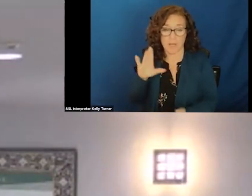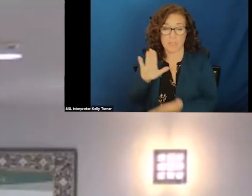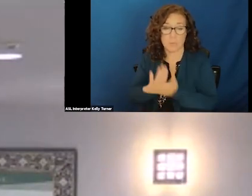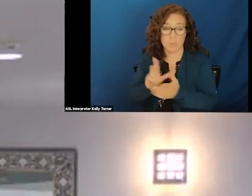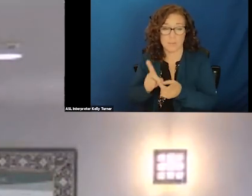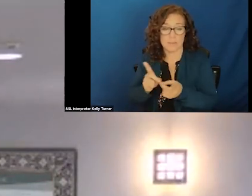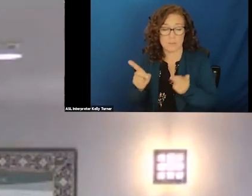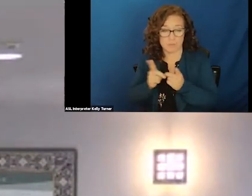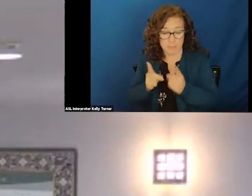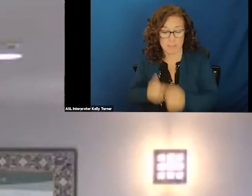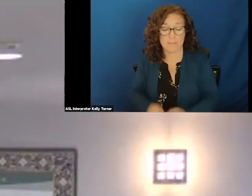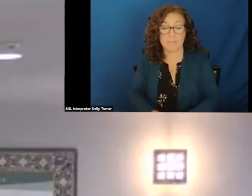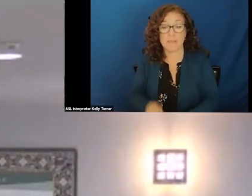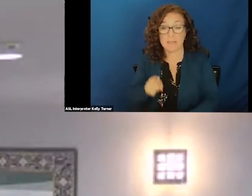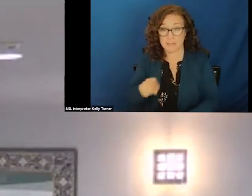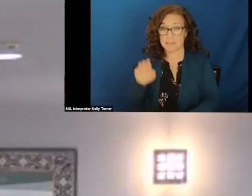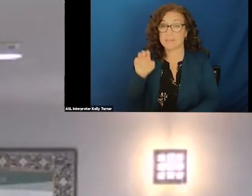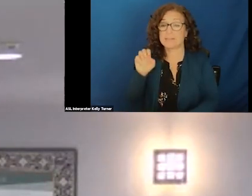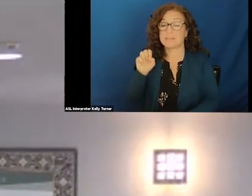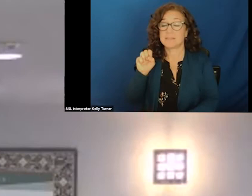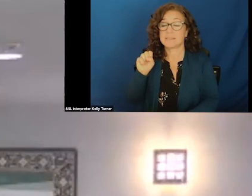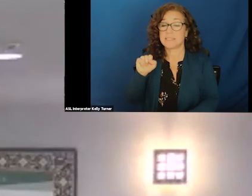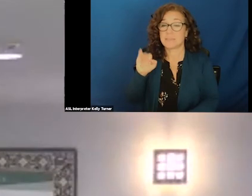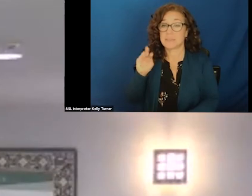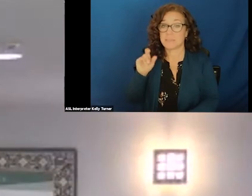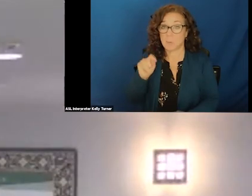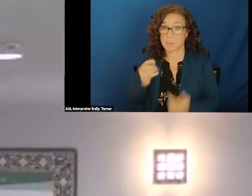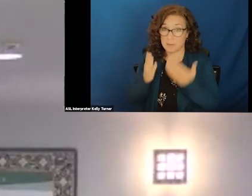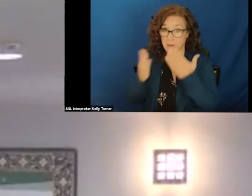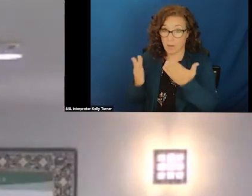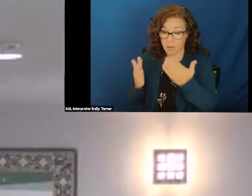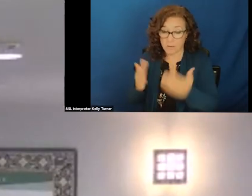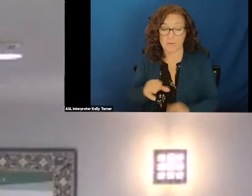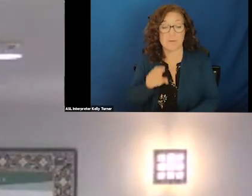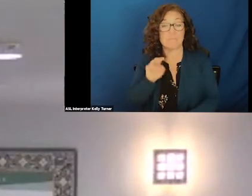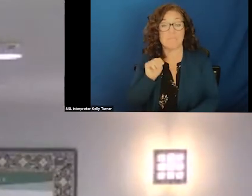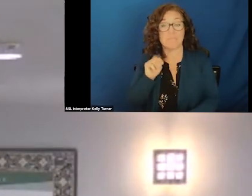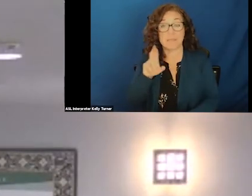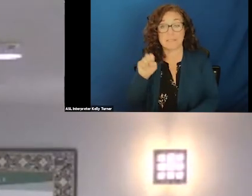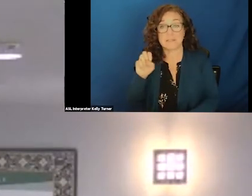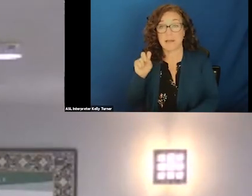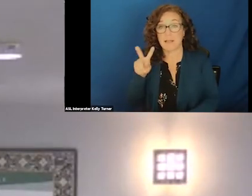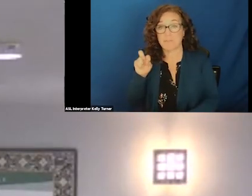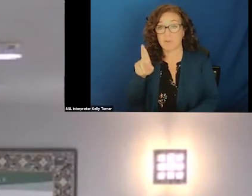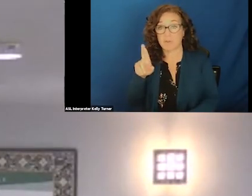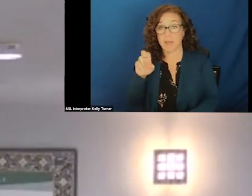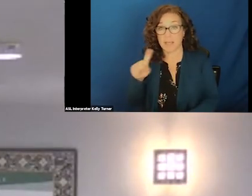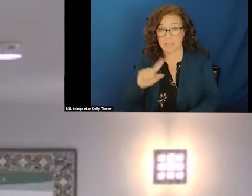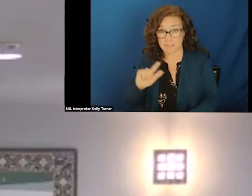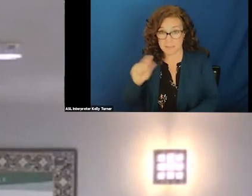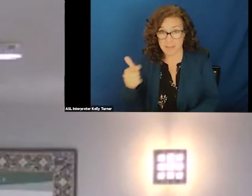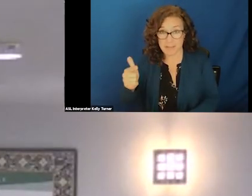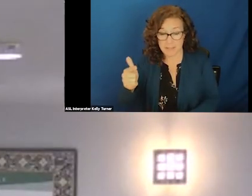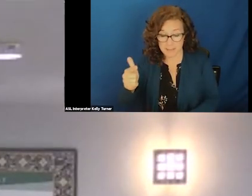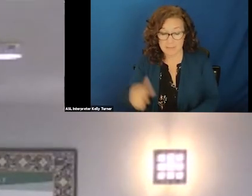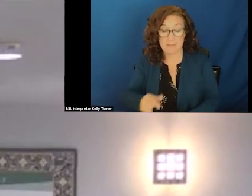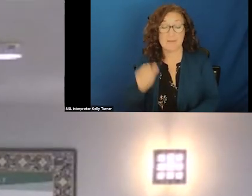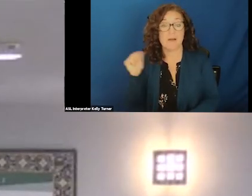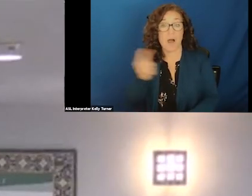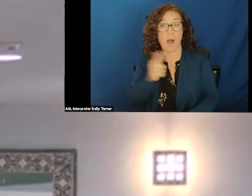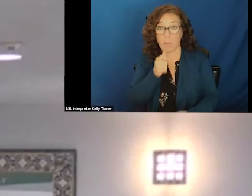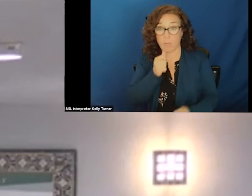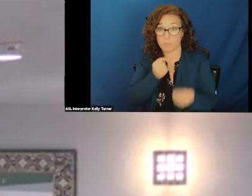I second that motion. All in favor, please signify by raising your hand and saying aye. Aye. Aye. This